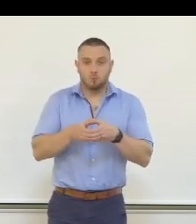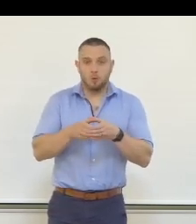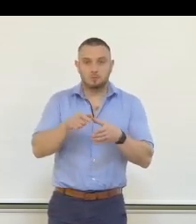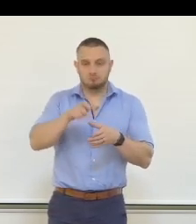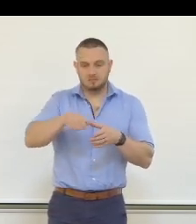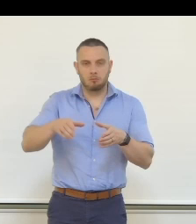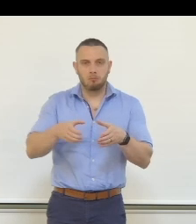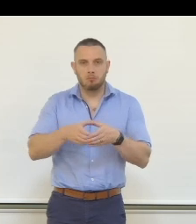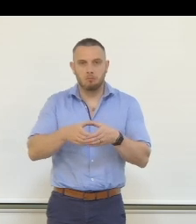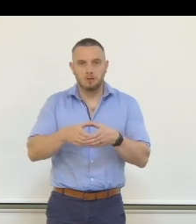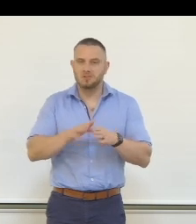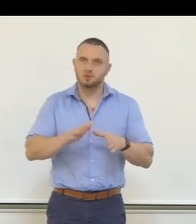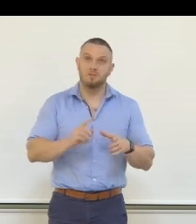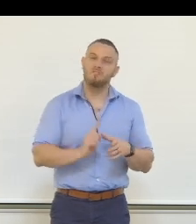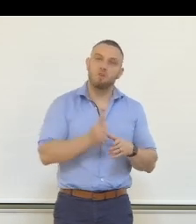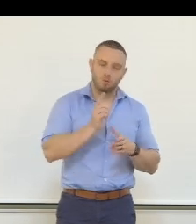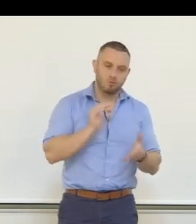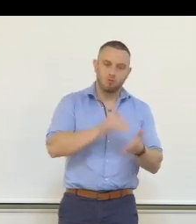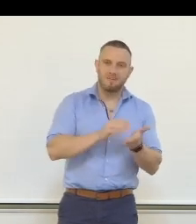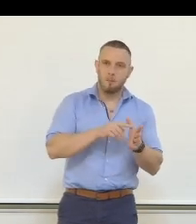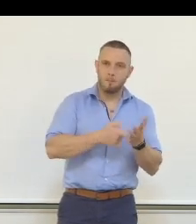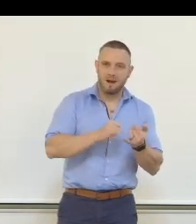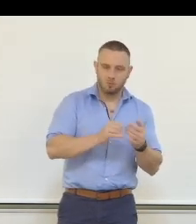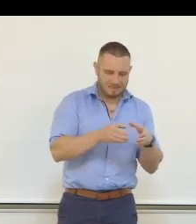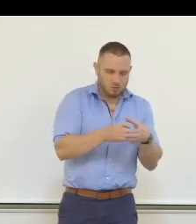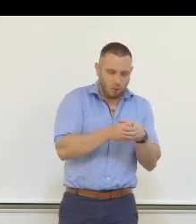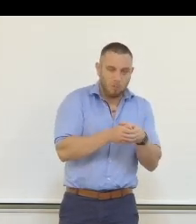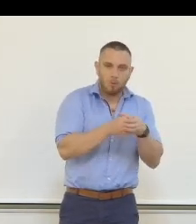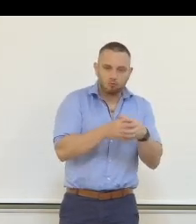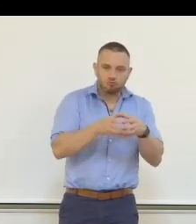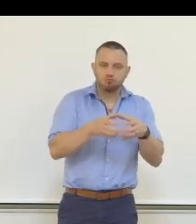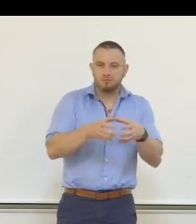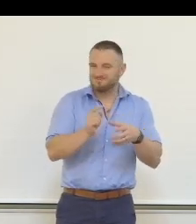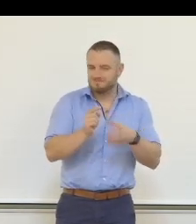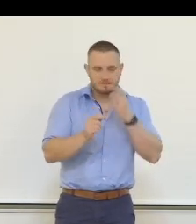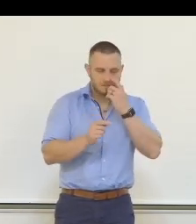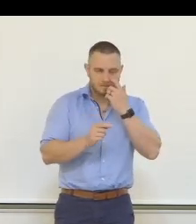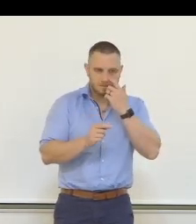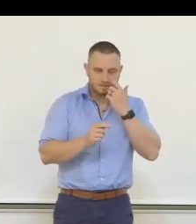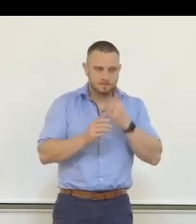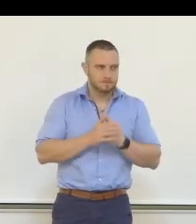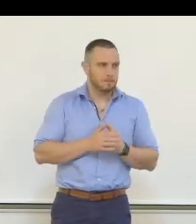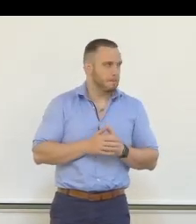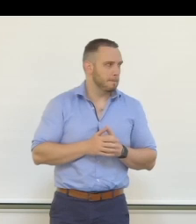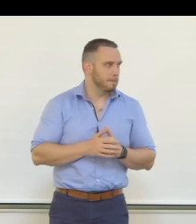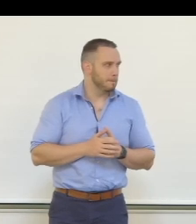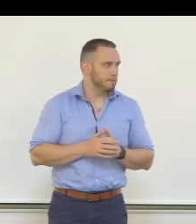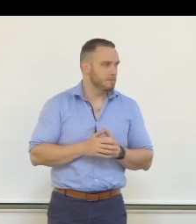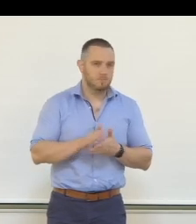as small as the very first crew to arrive on Mars, but it's still going to be very few people. So we have little